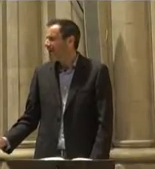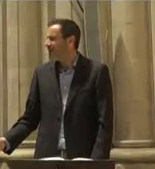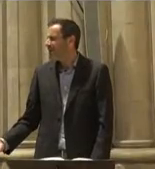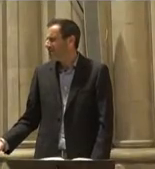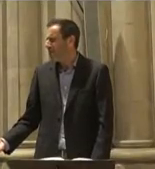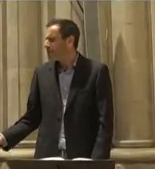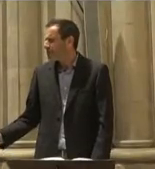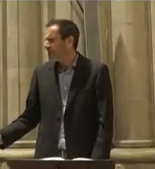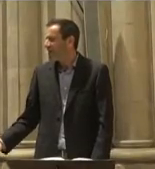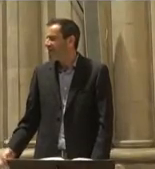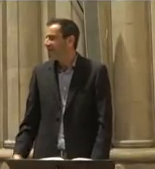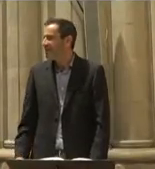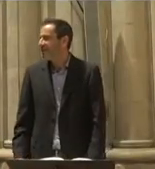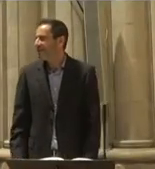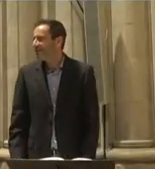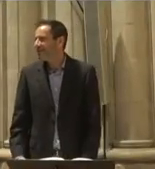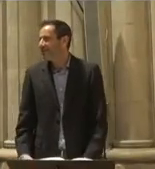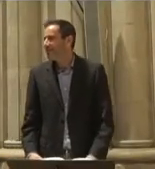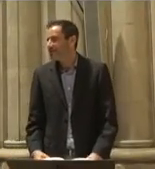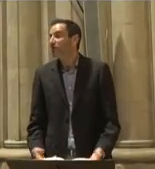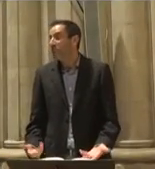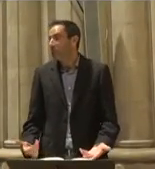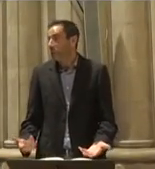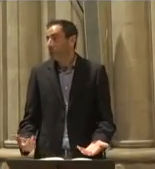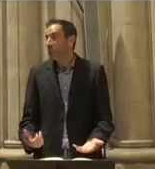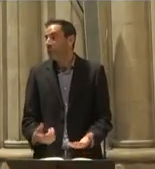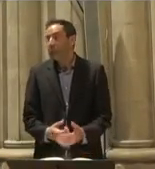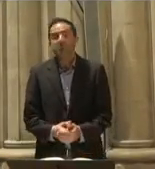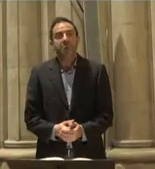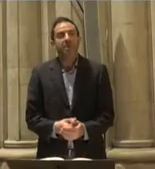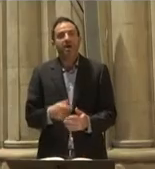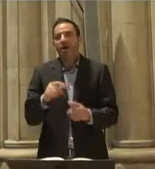Now let us affirm our faith in the words of the Nicene Creed.